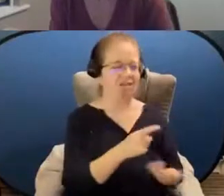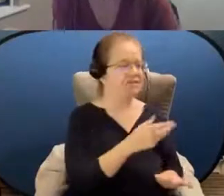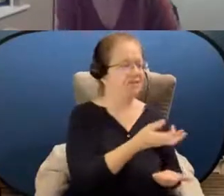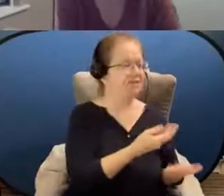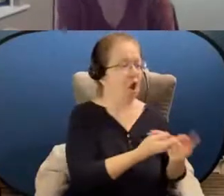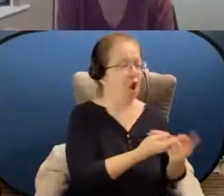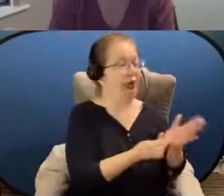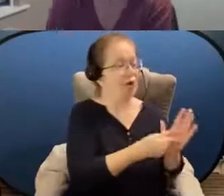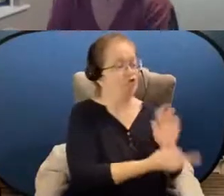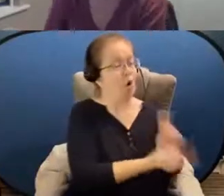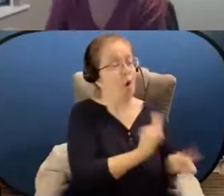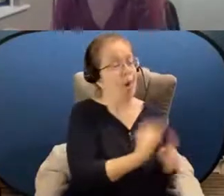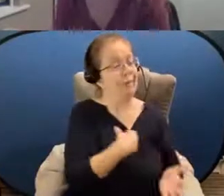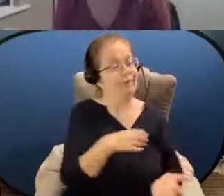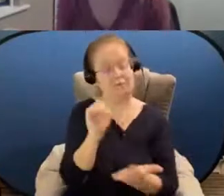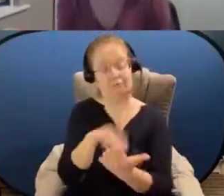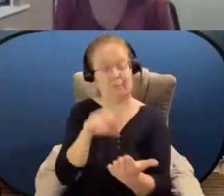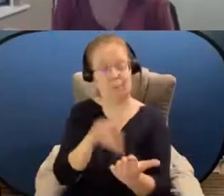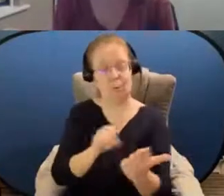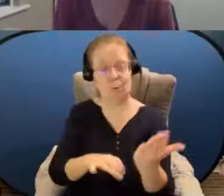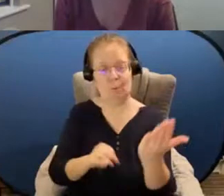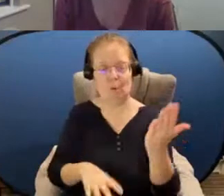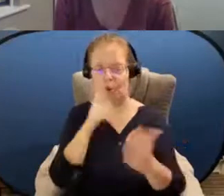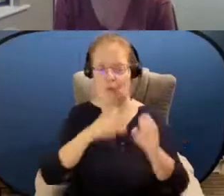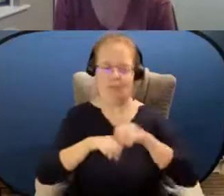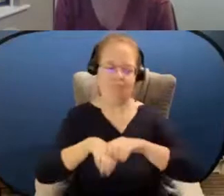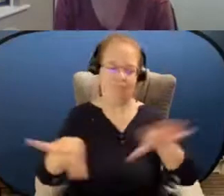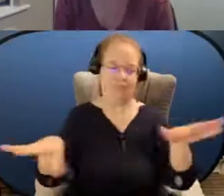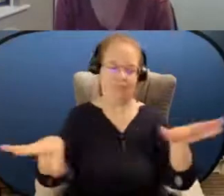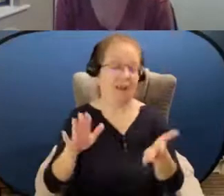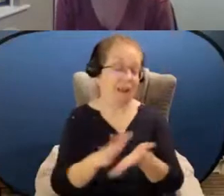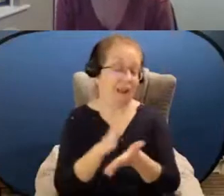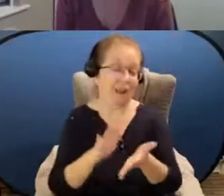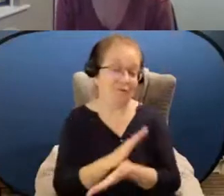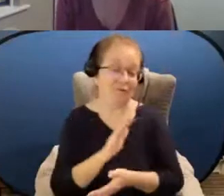extra comments to slot into those, and enjoy the